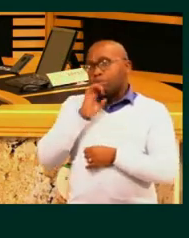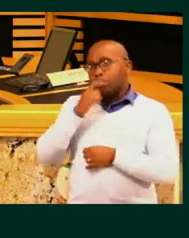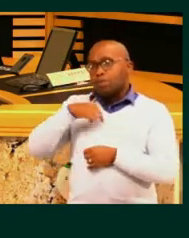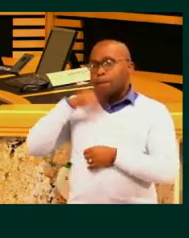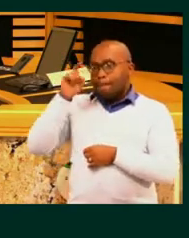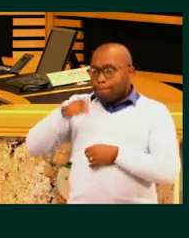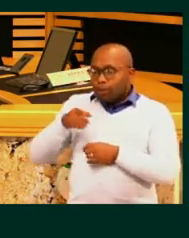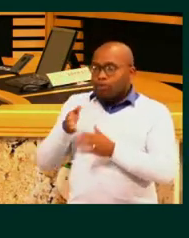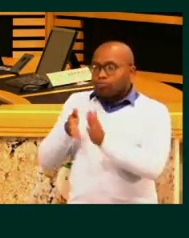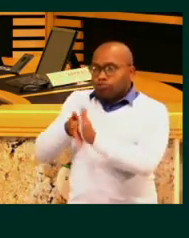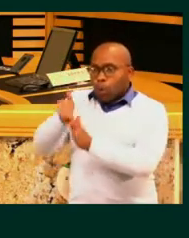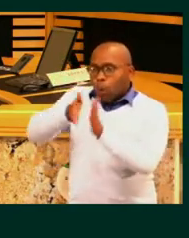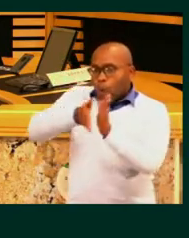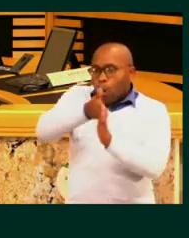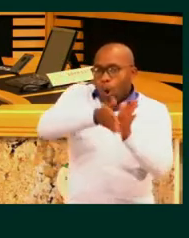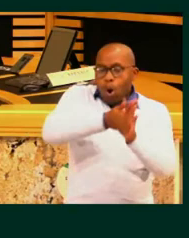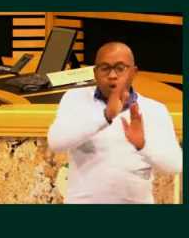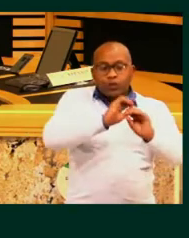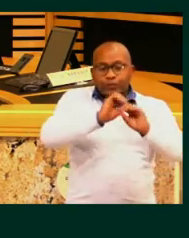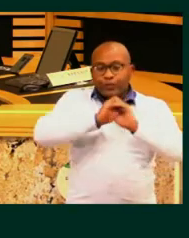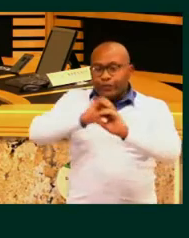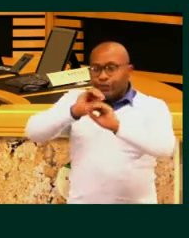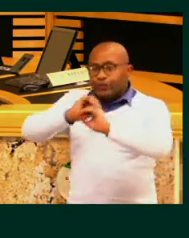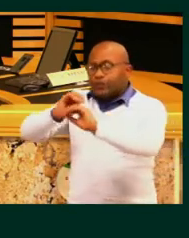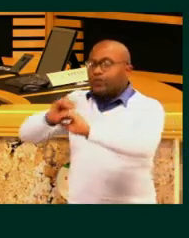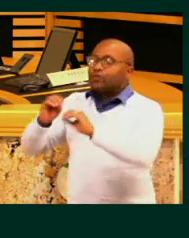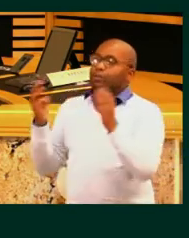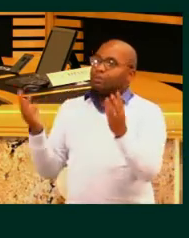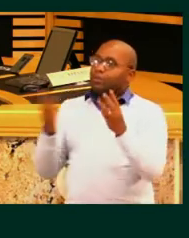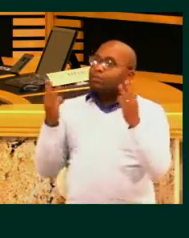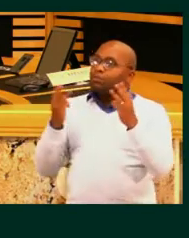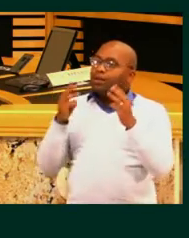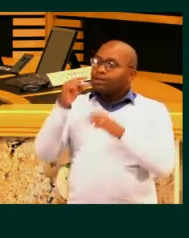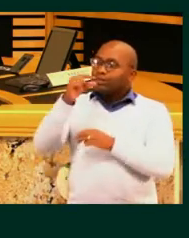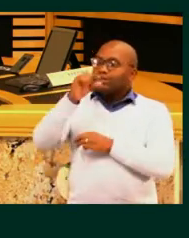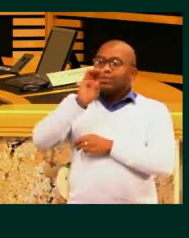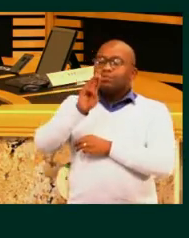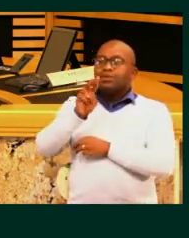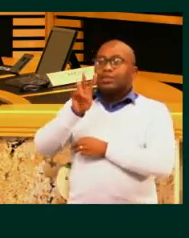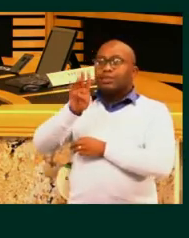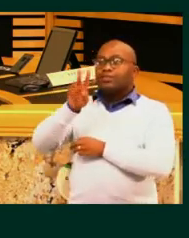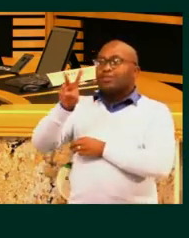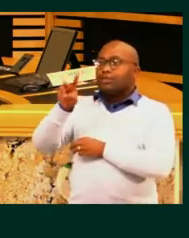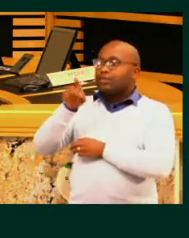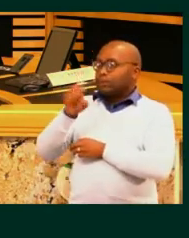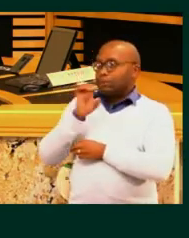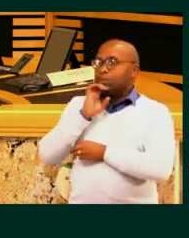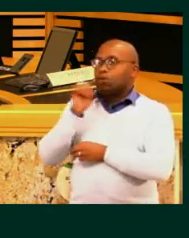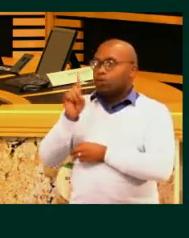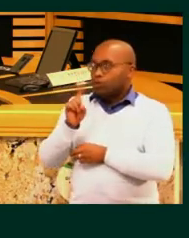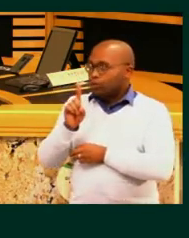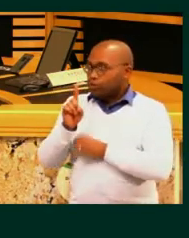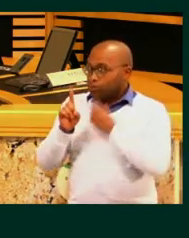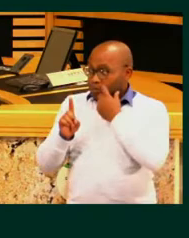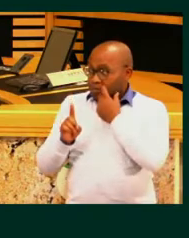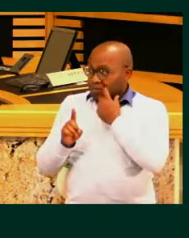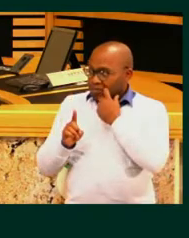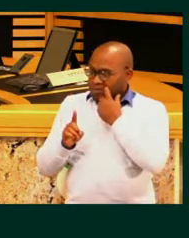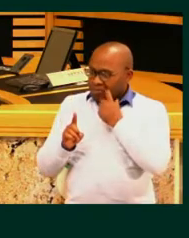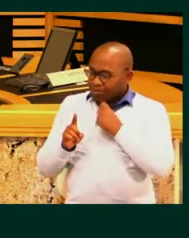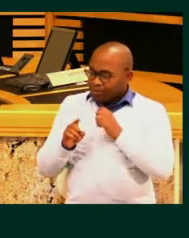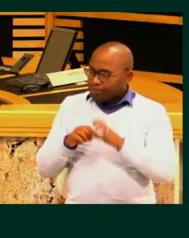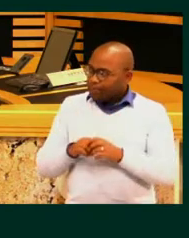distinction needs to be made between pathological violence which needs the response from the mental health service and the behavioral